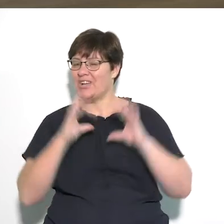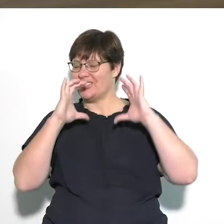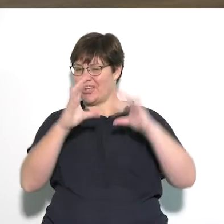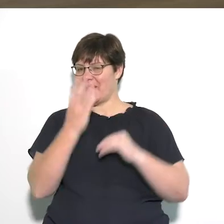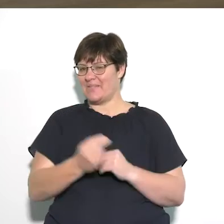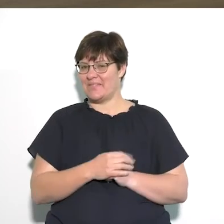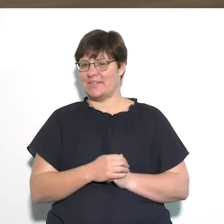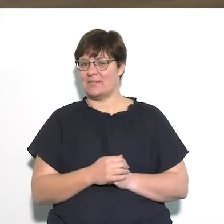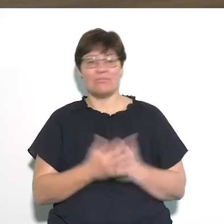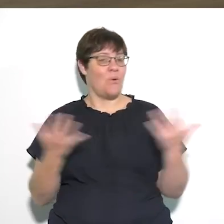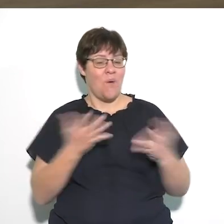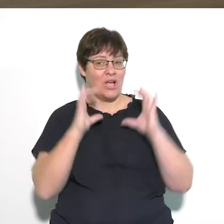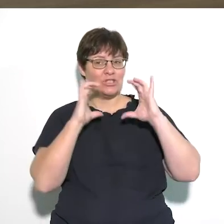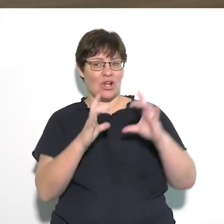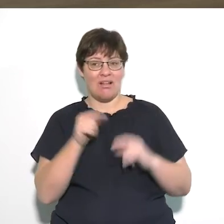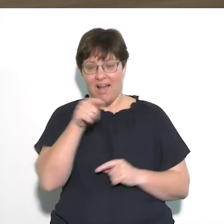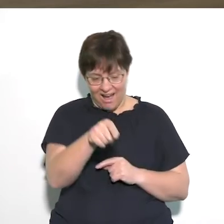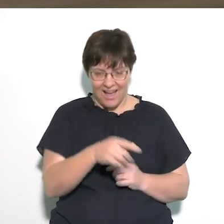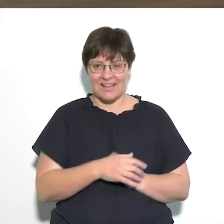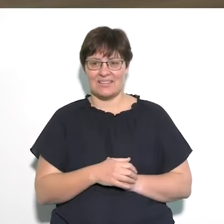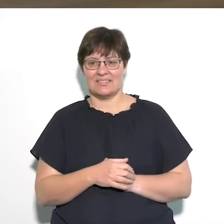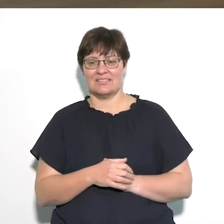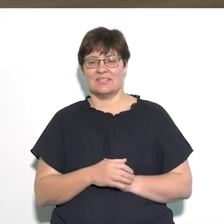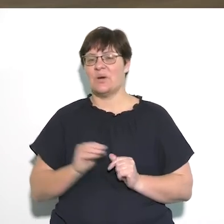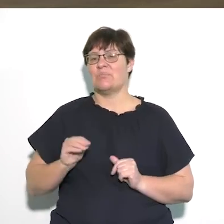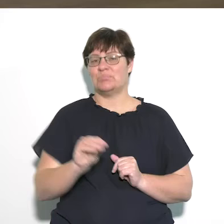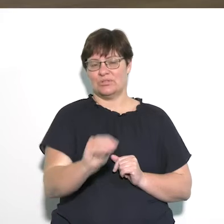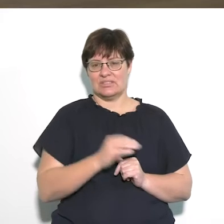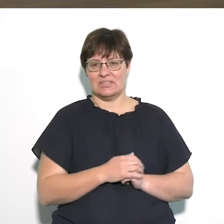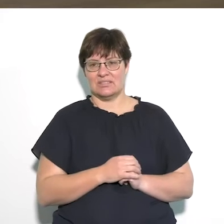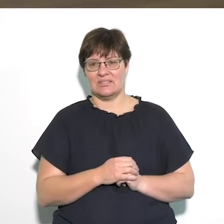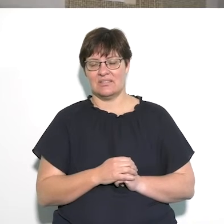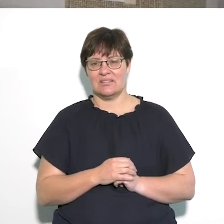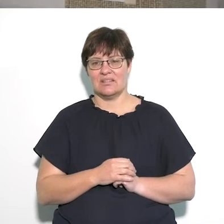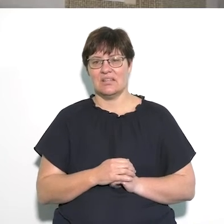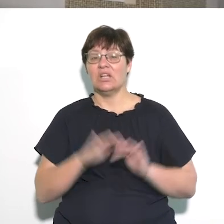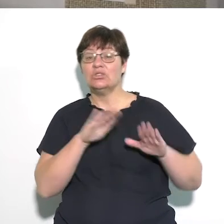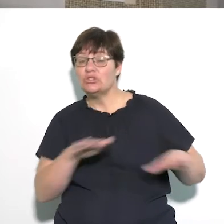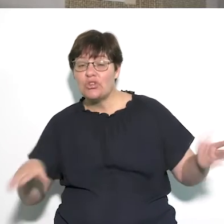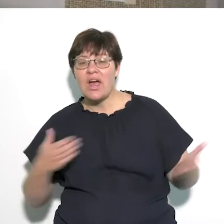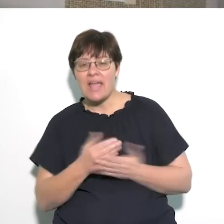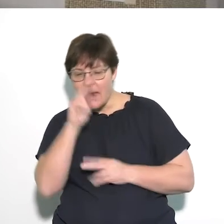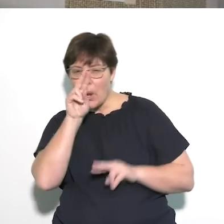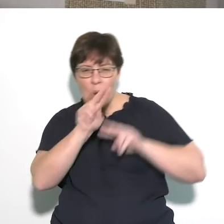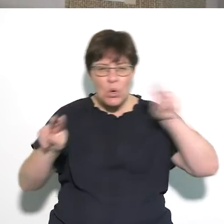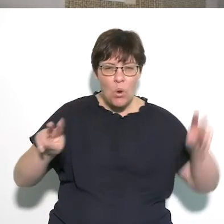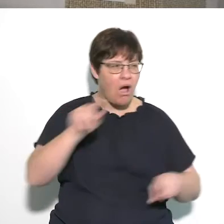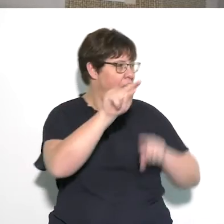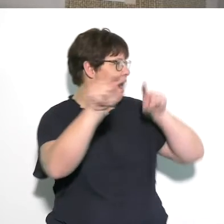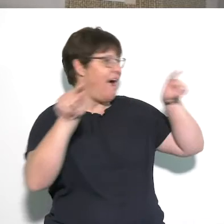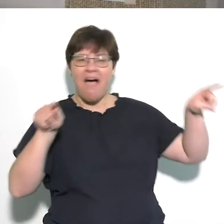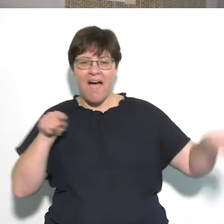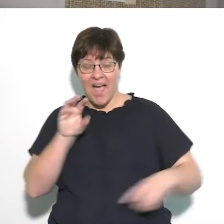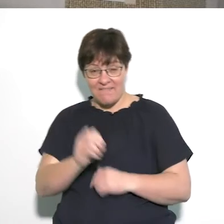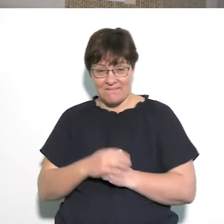It's a circle. Where is my circle envelope? Over here, and I will pop it in. So children will be able to look at everyday objects